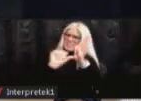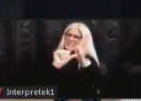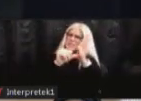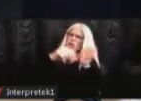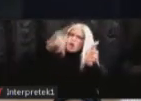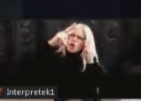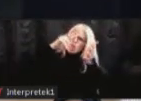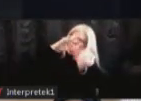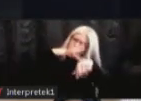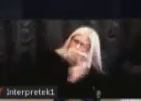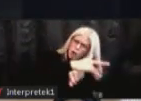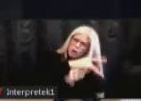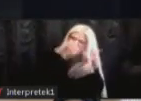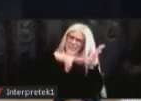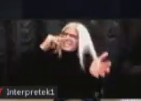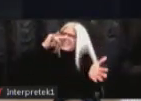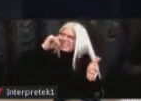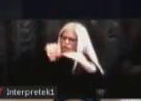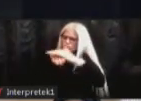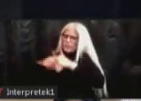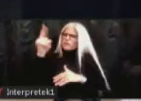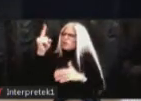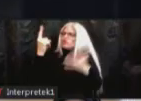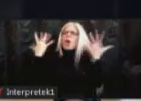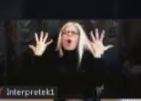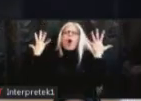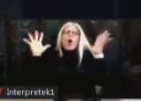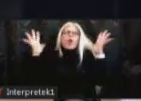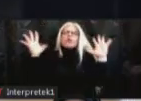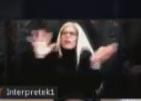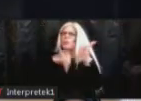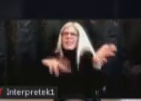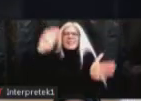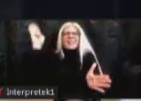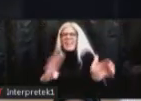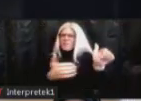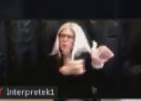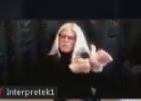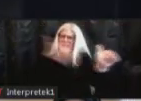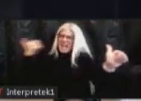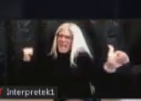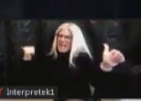enter 1st grade already reading. They're never behind grade level. Grade level by grade